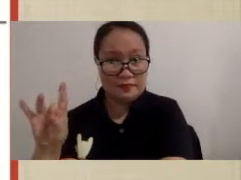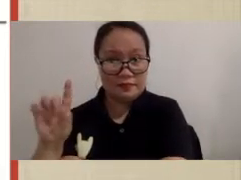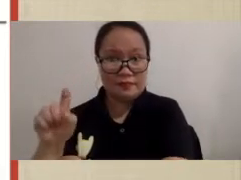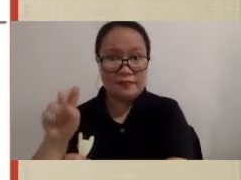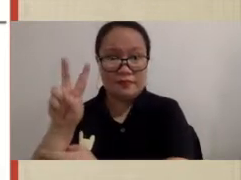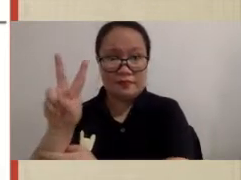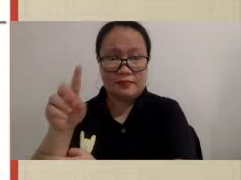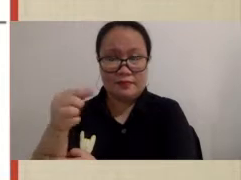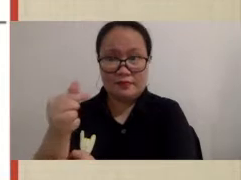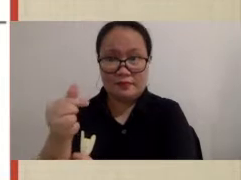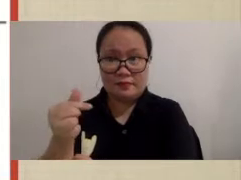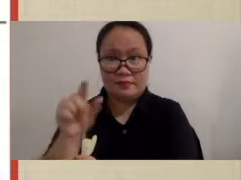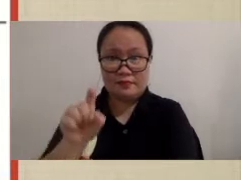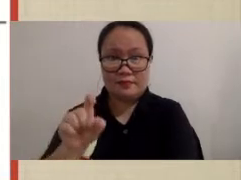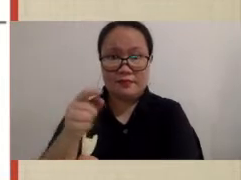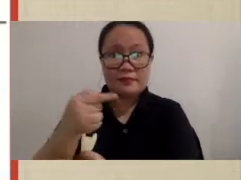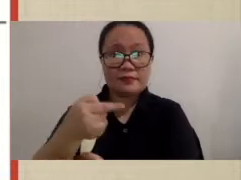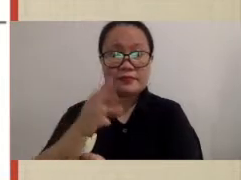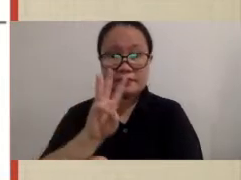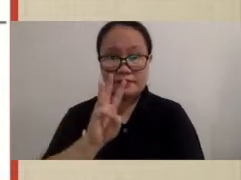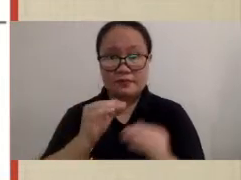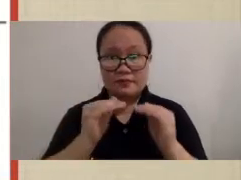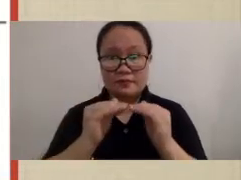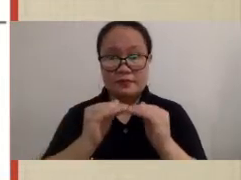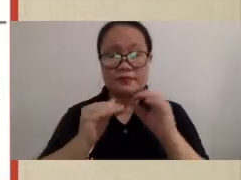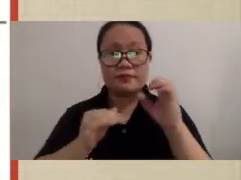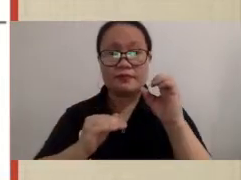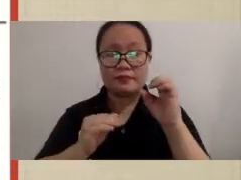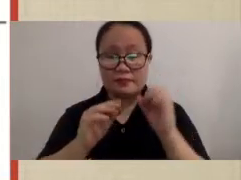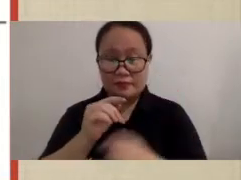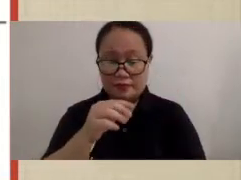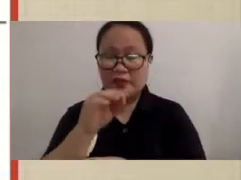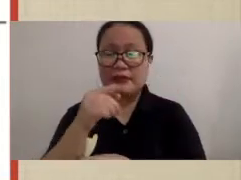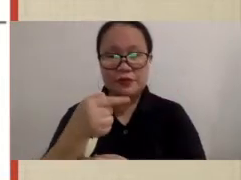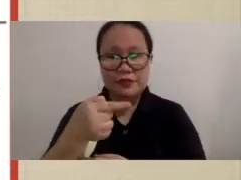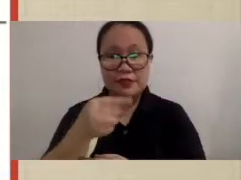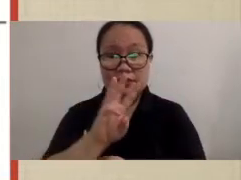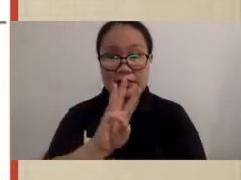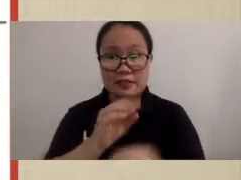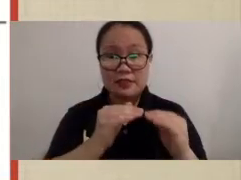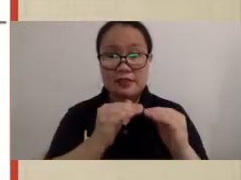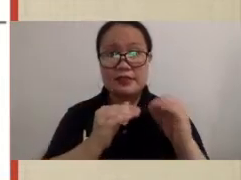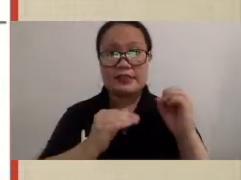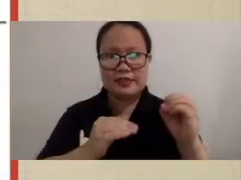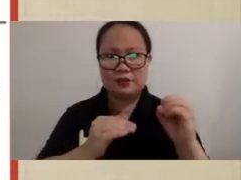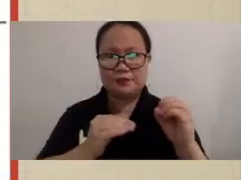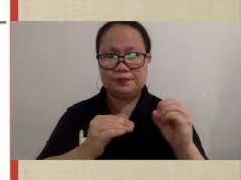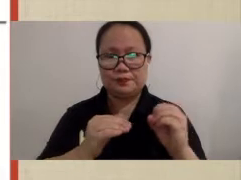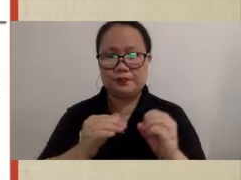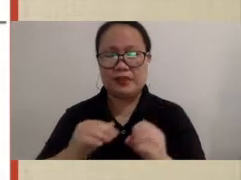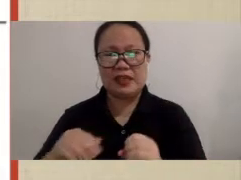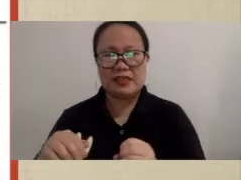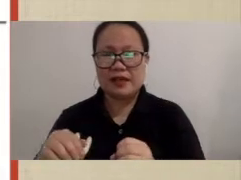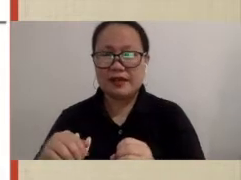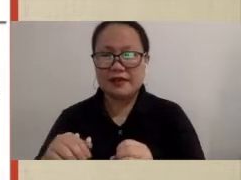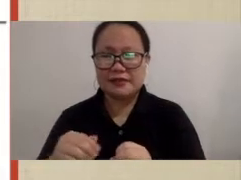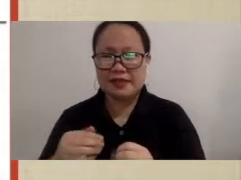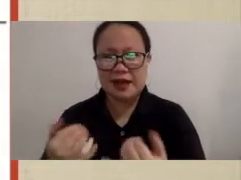x minus 6 kasi magiging negative na si 6. And then equate to 0.